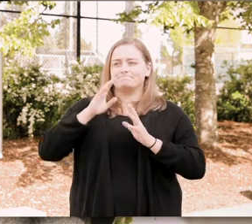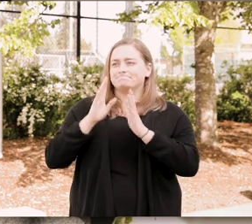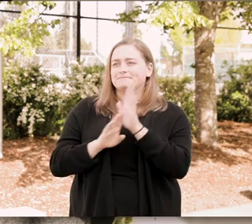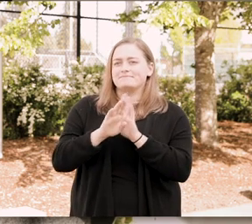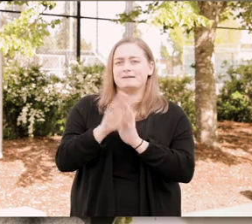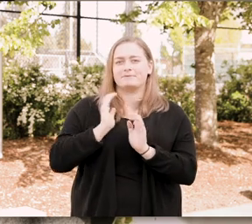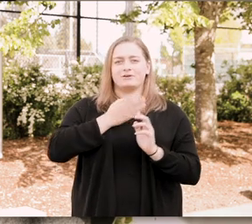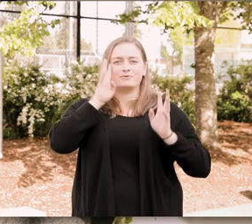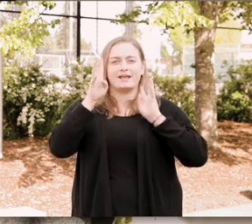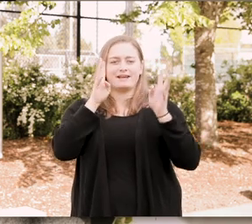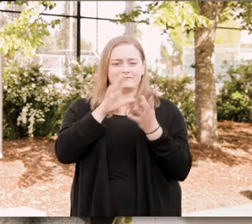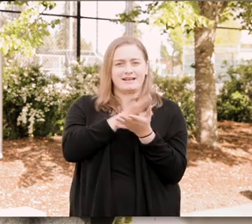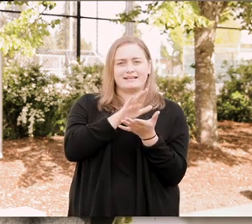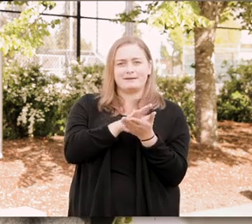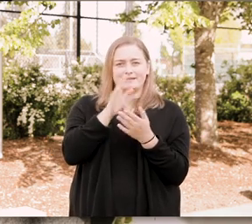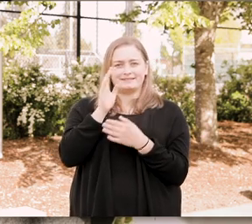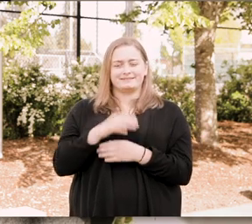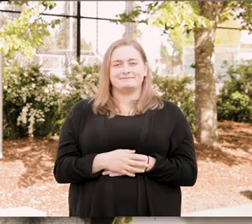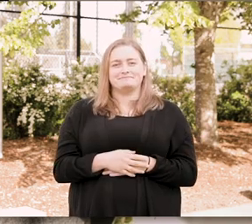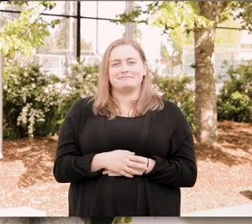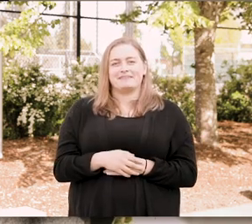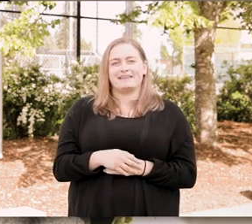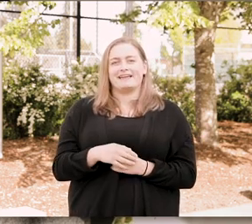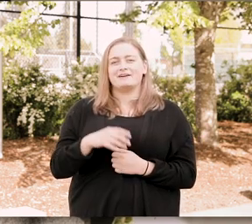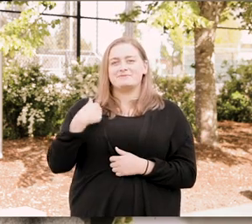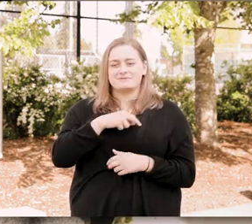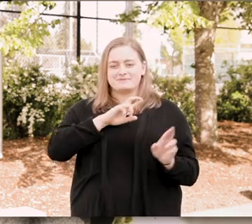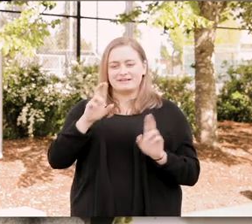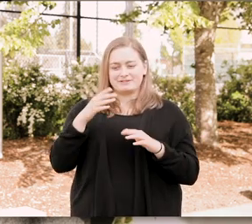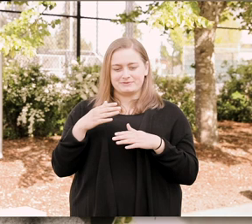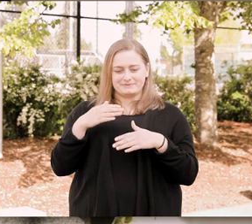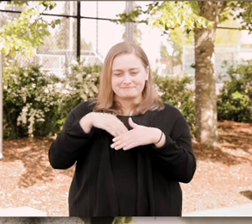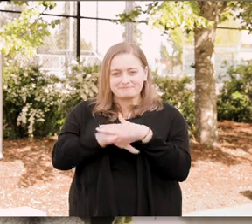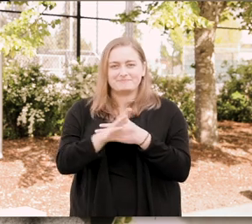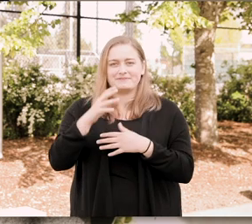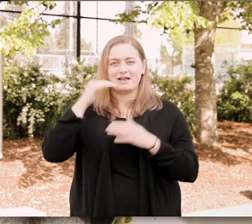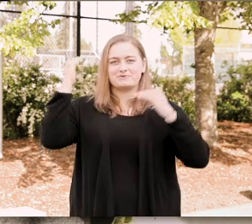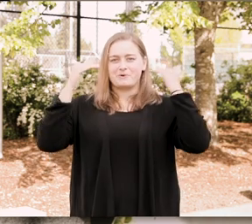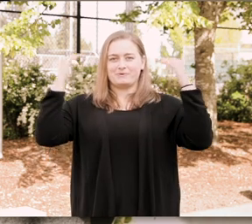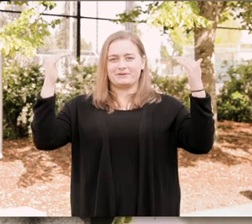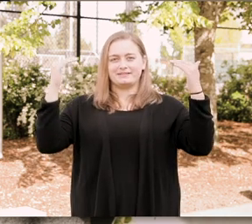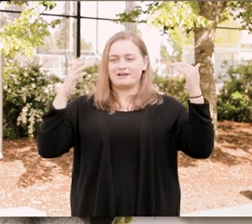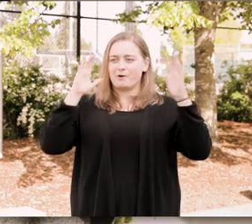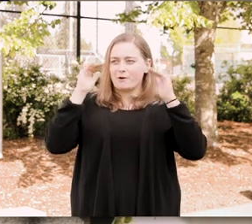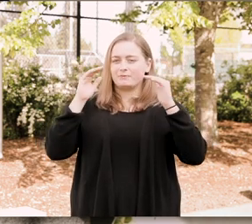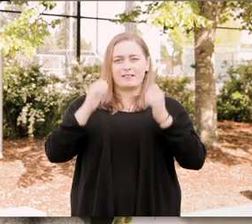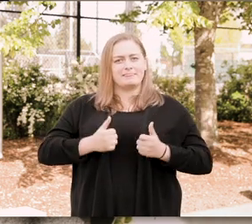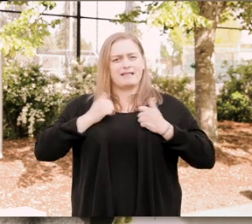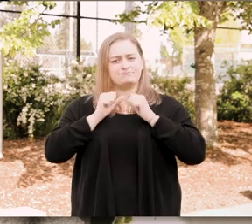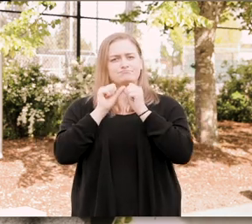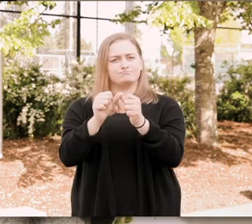potential. We are ready to take the next step into adulthood with the hope that we will be lifelong learners and